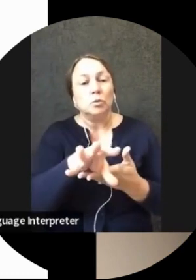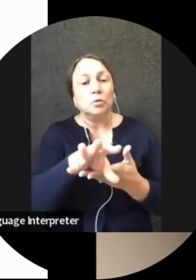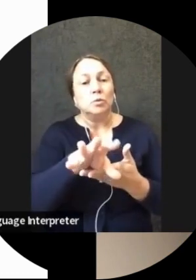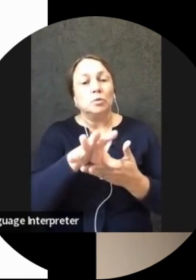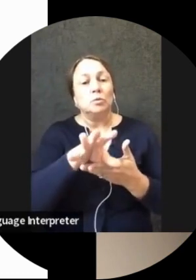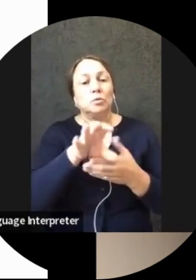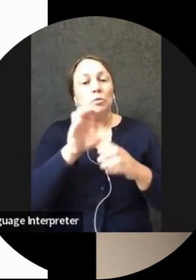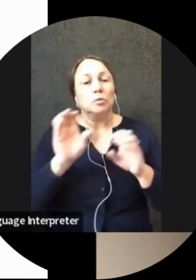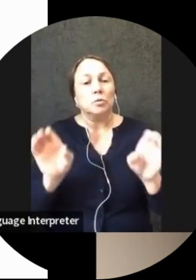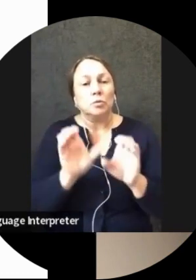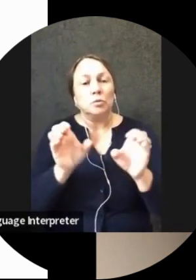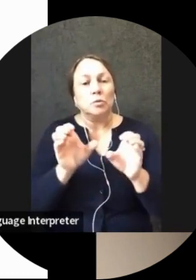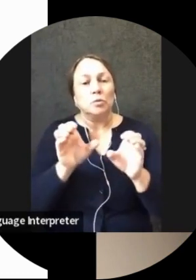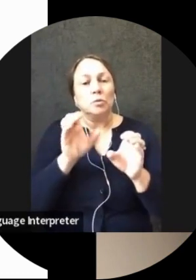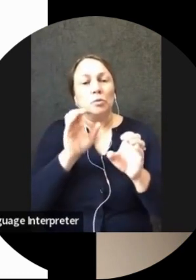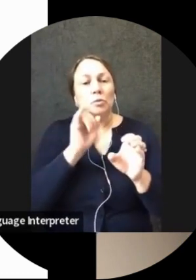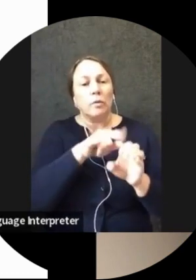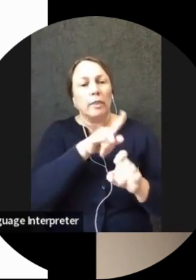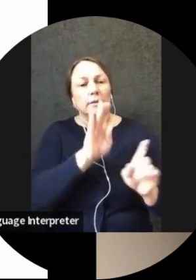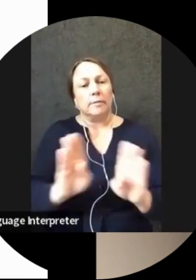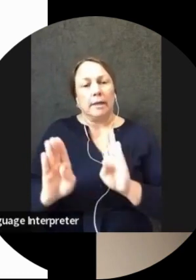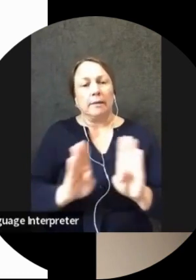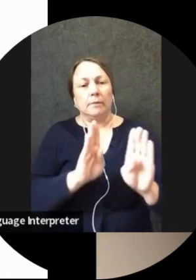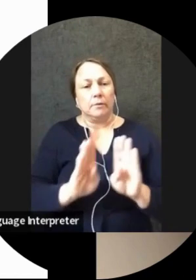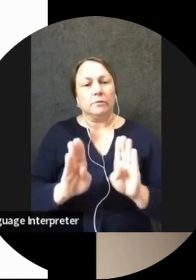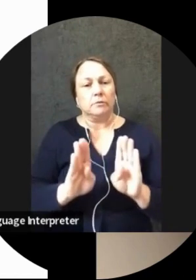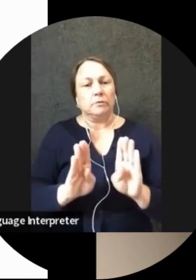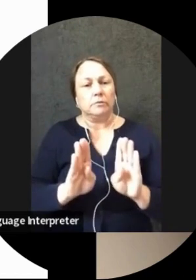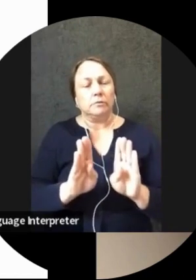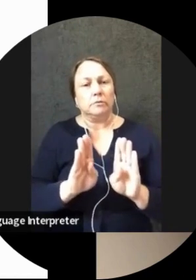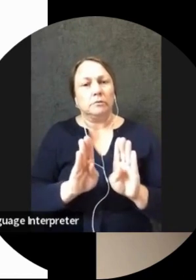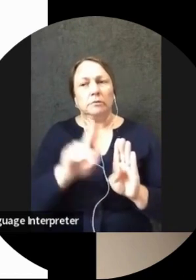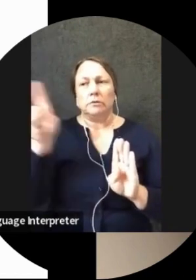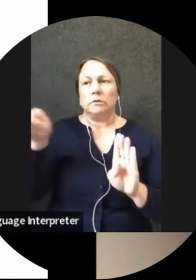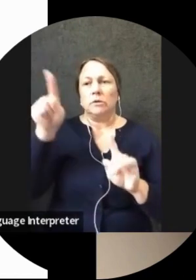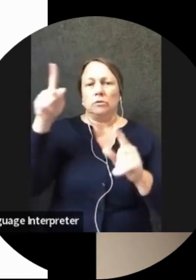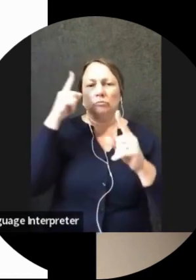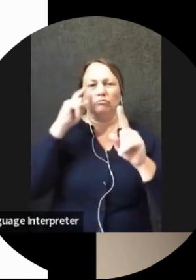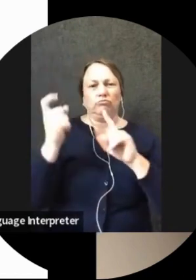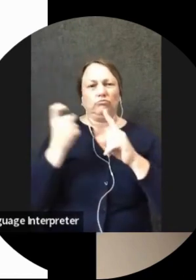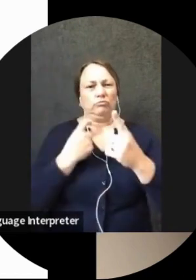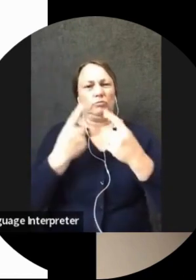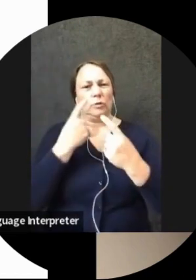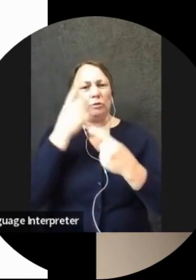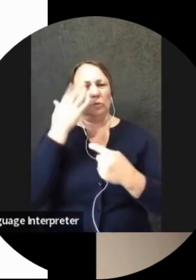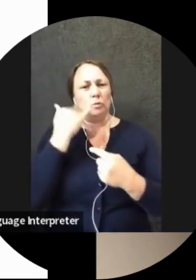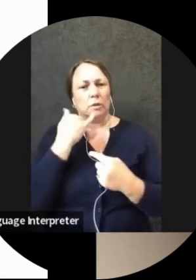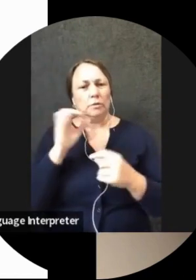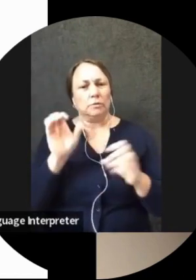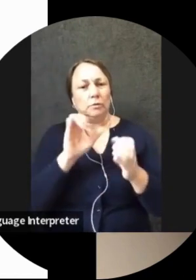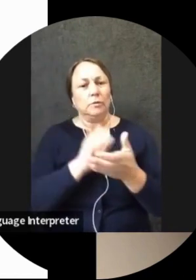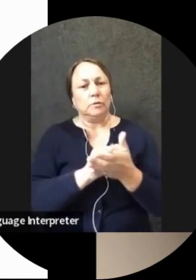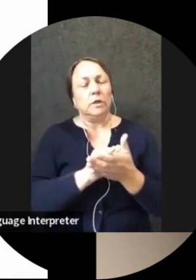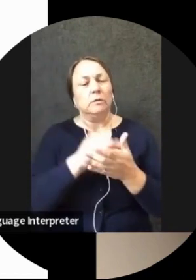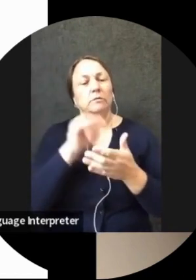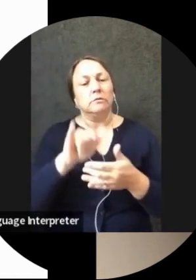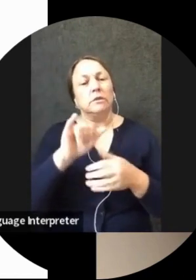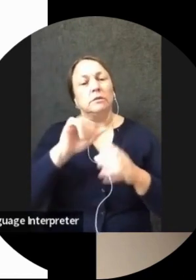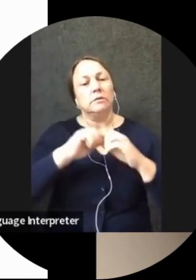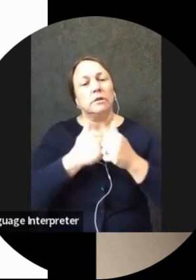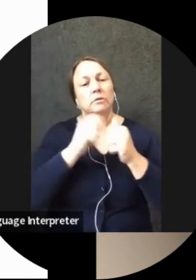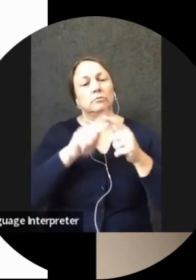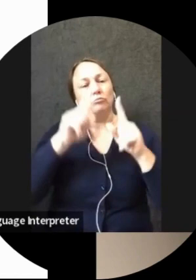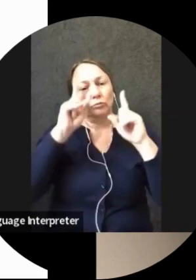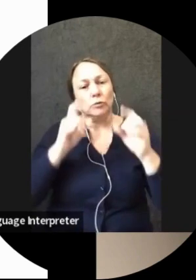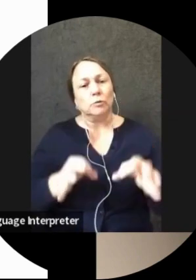question. And that's usually done by observation, discussing with teachers